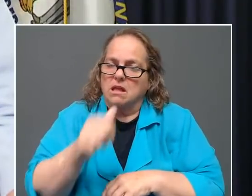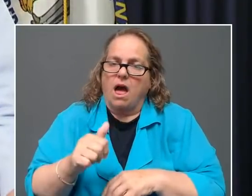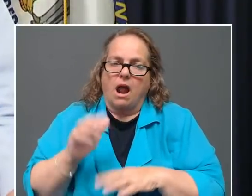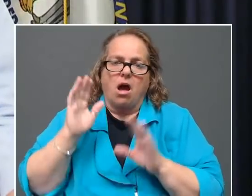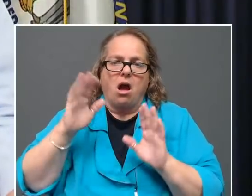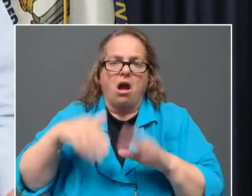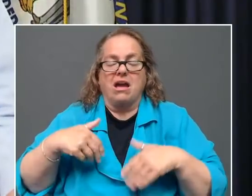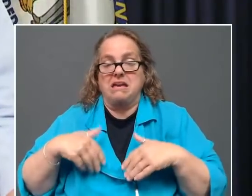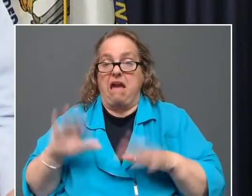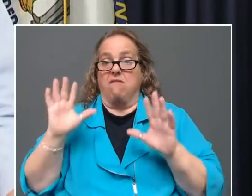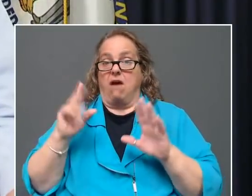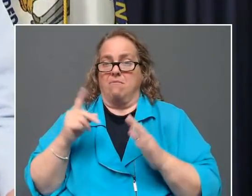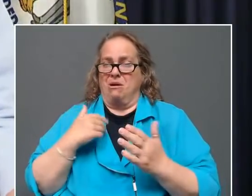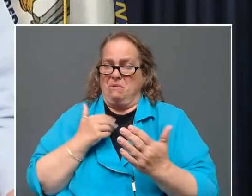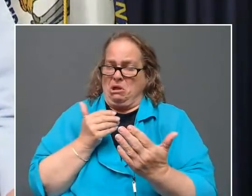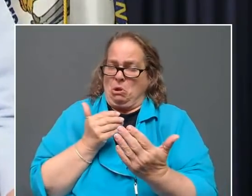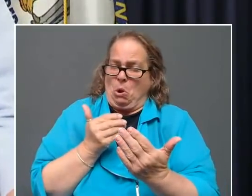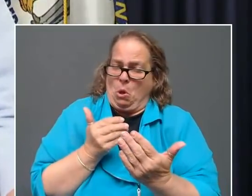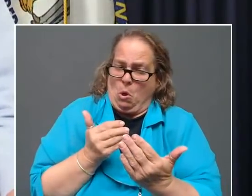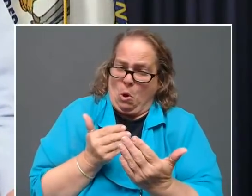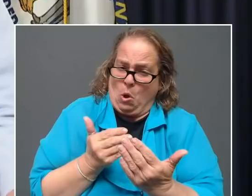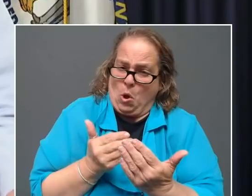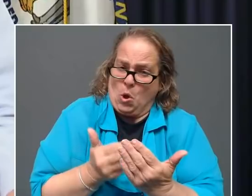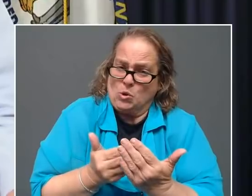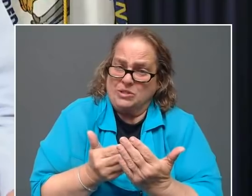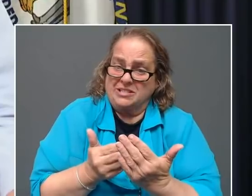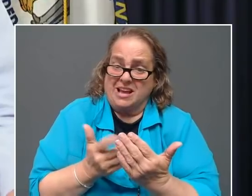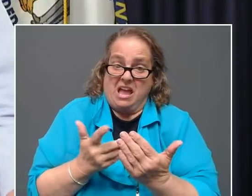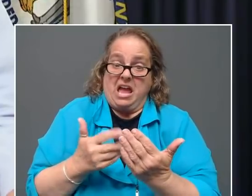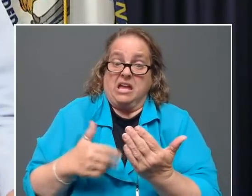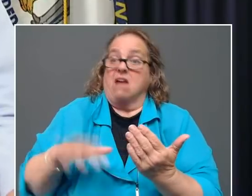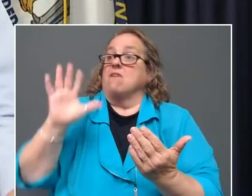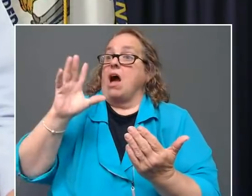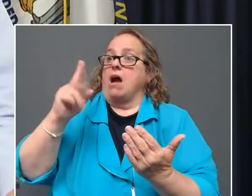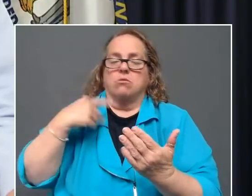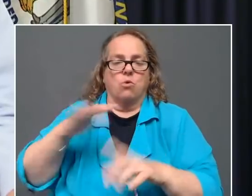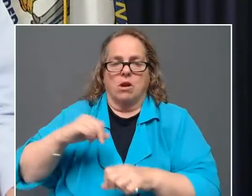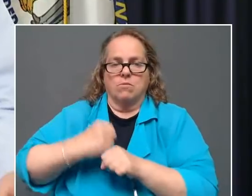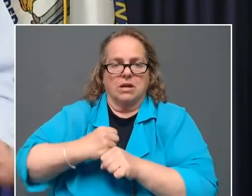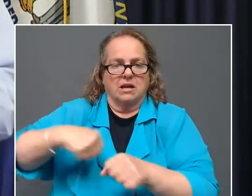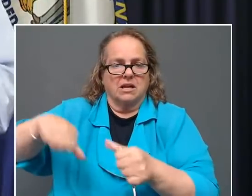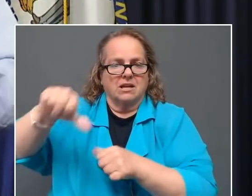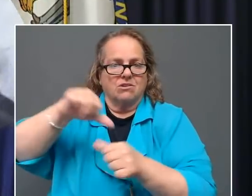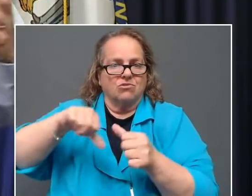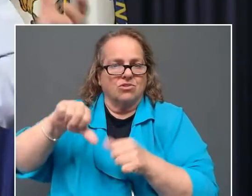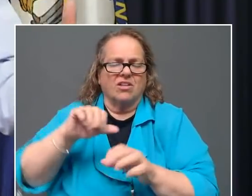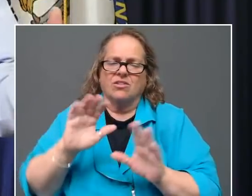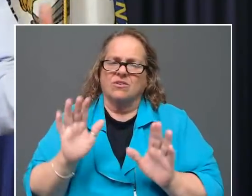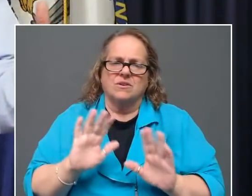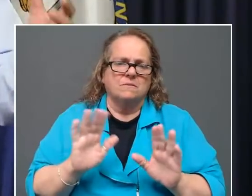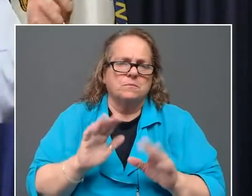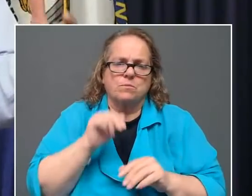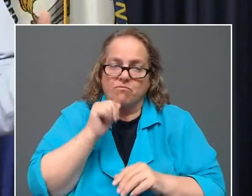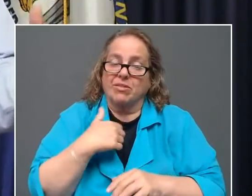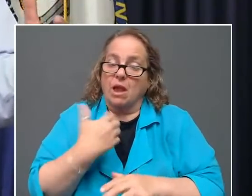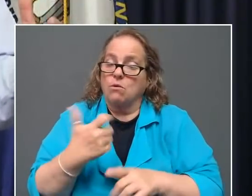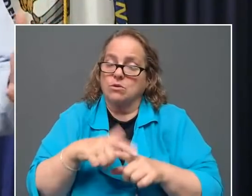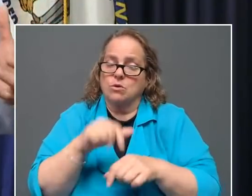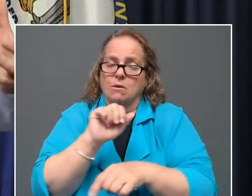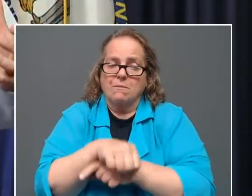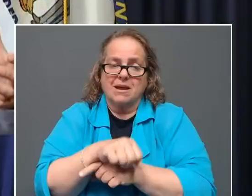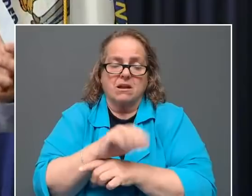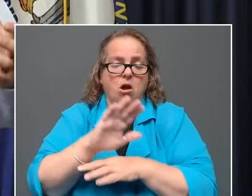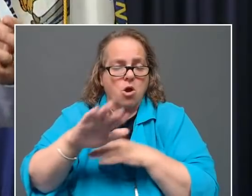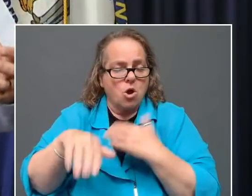close to fully protecting one another, and I want to defeat this virus once and for all, at which point we will lift each